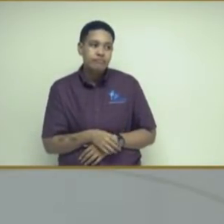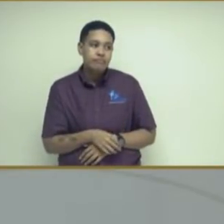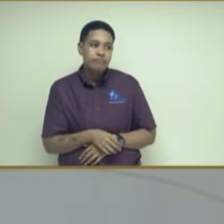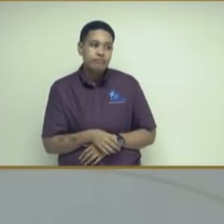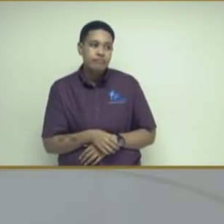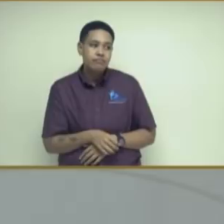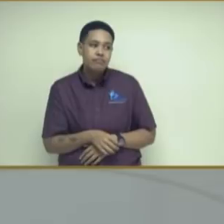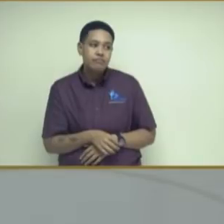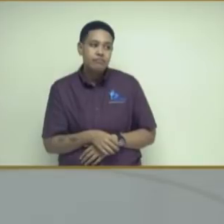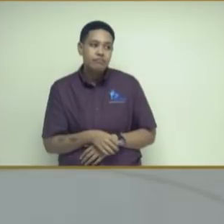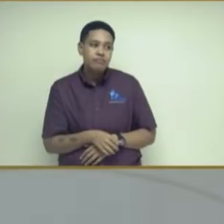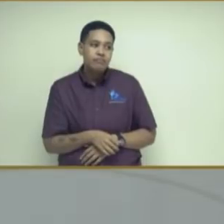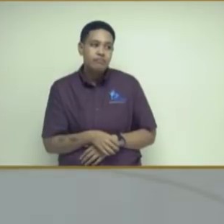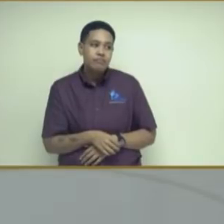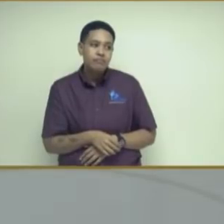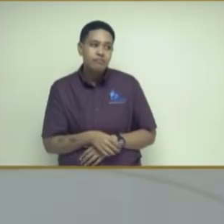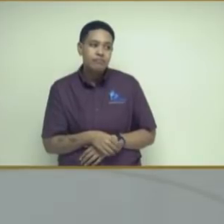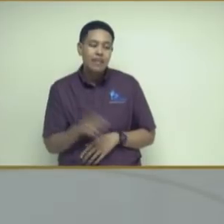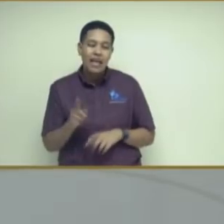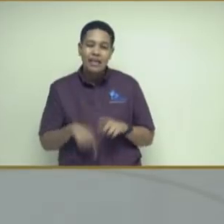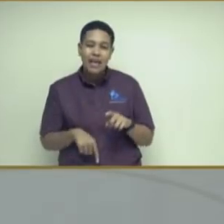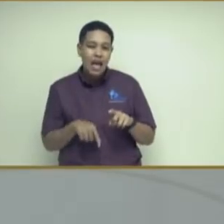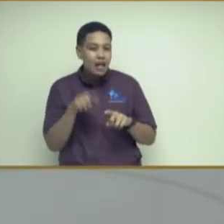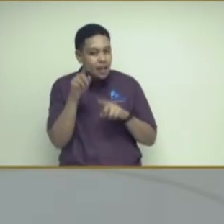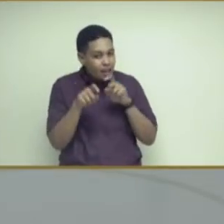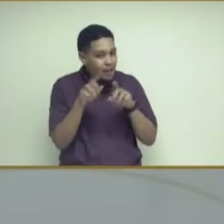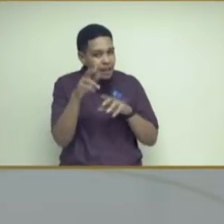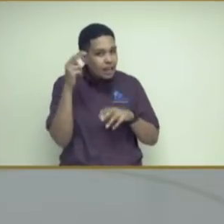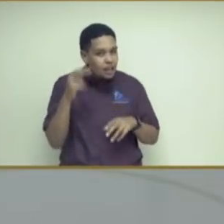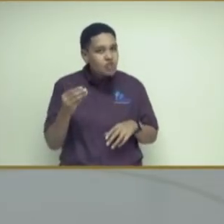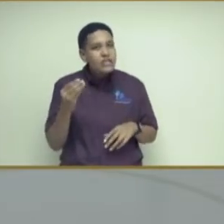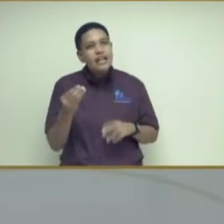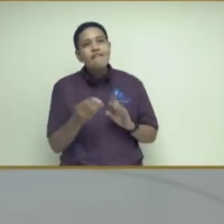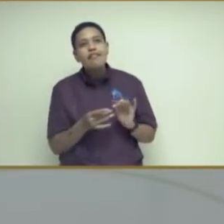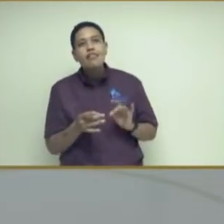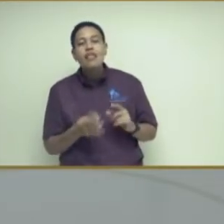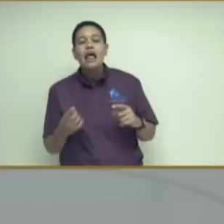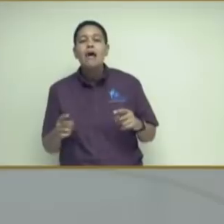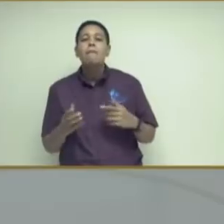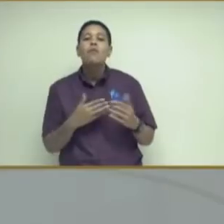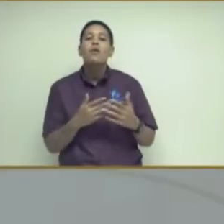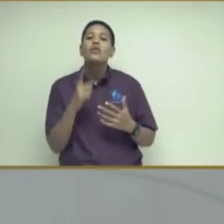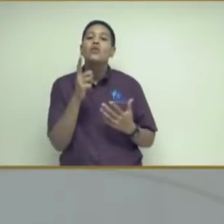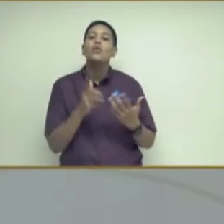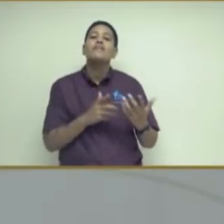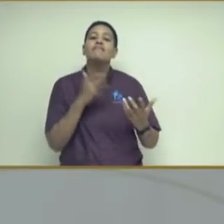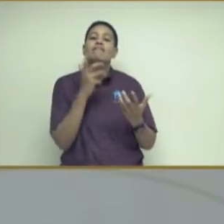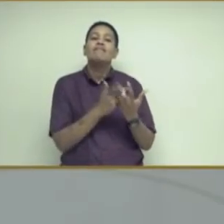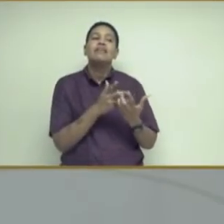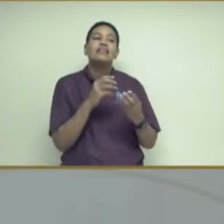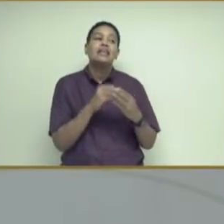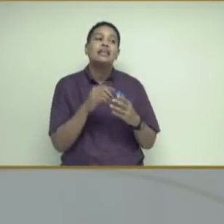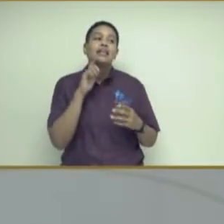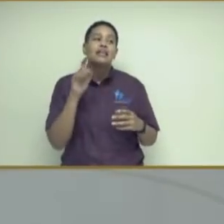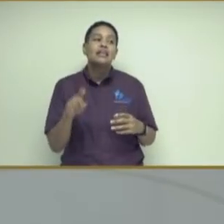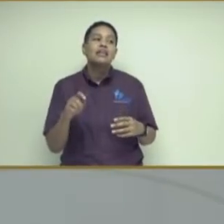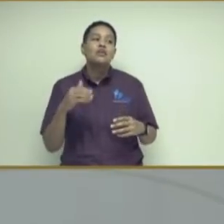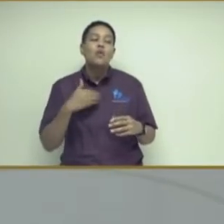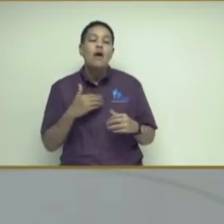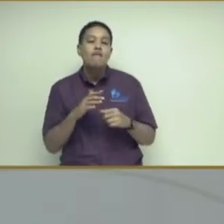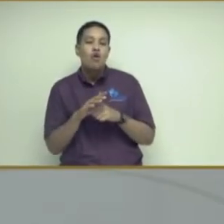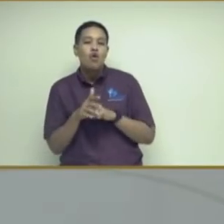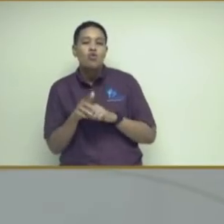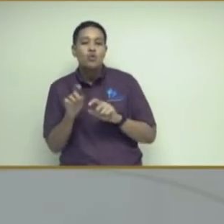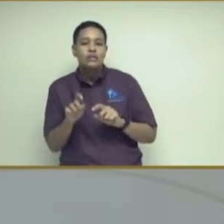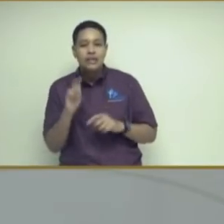interrogate the history that you gave to say whether or not you would have fit into, the need to have a COVID